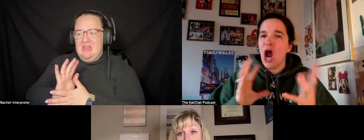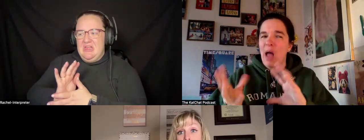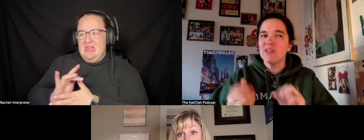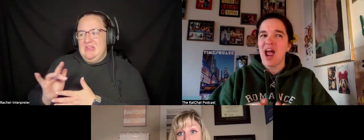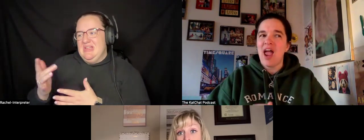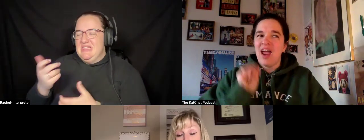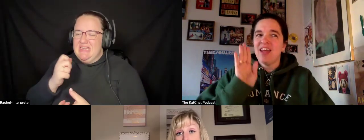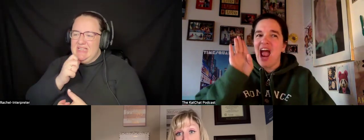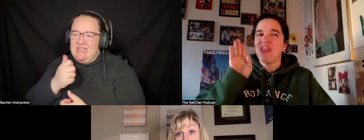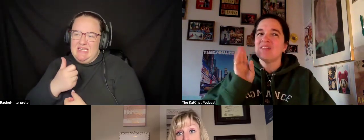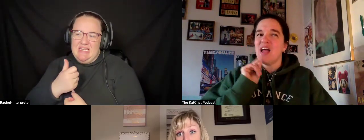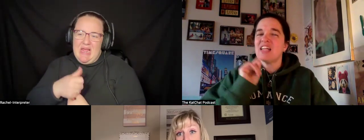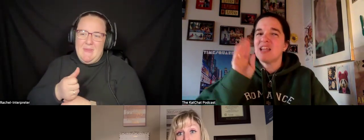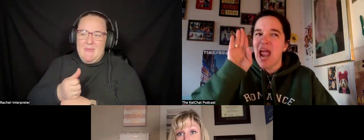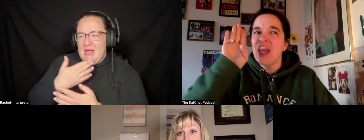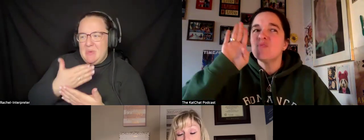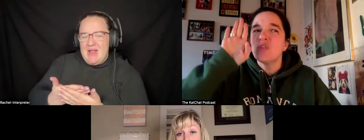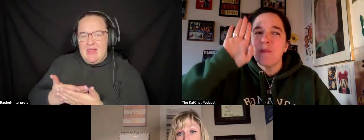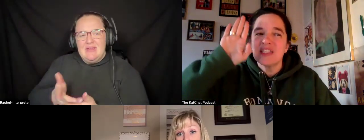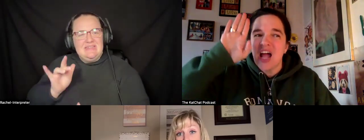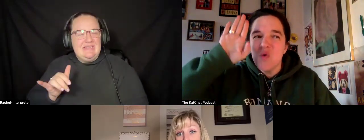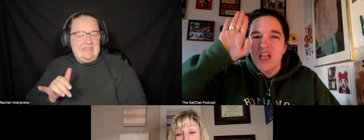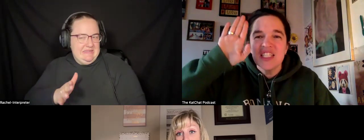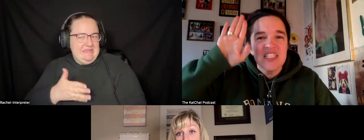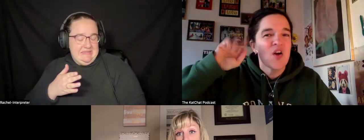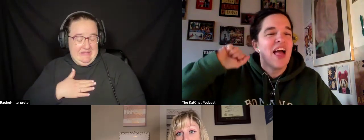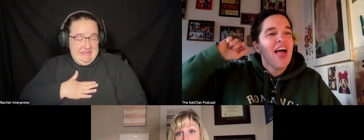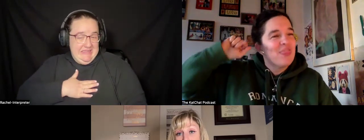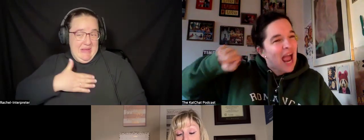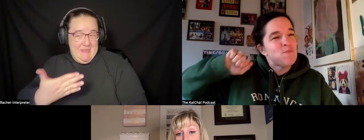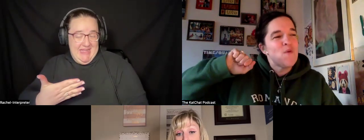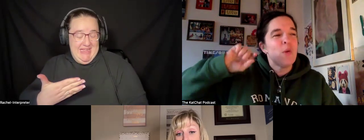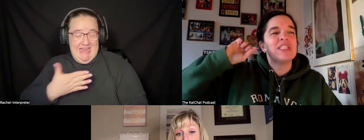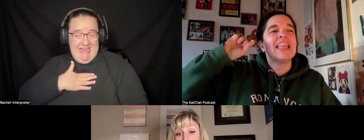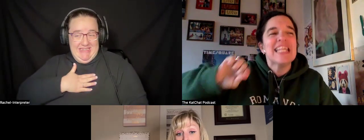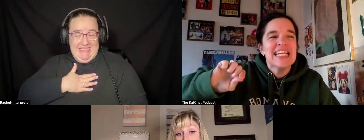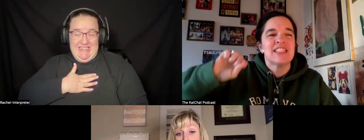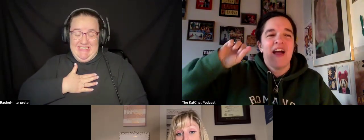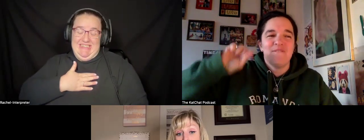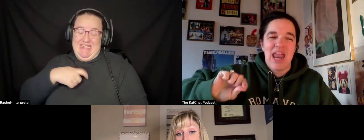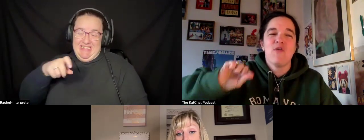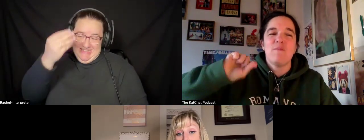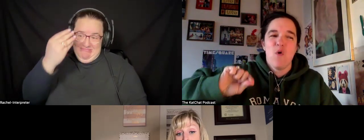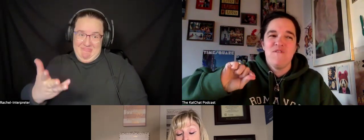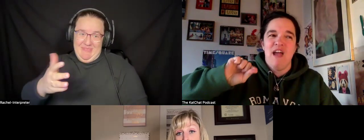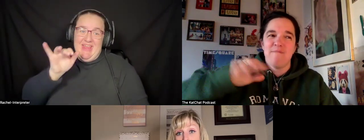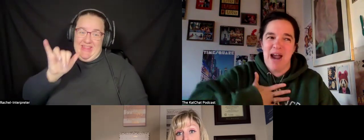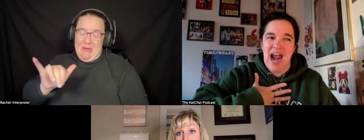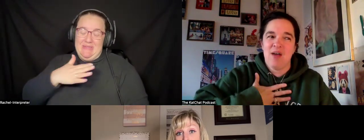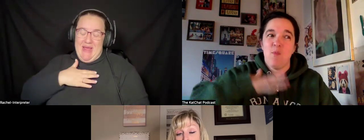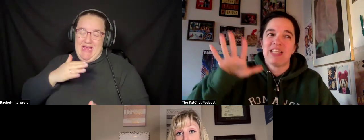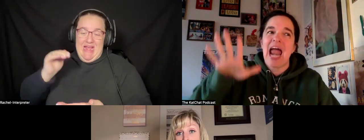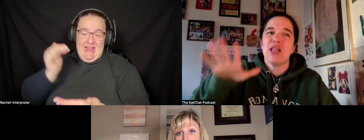or good. I was like, yeah, that, to be honest with you, I'm going to tell you a little secret. That movie was the least favorite movie